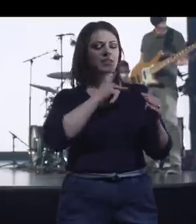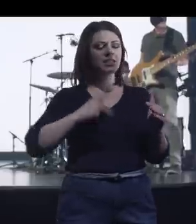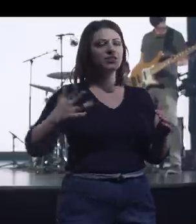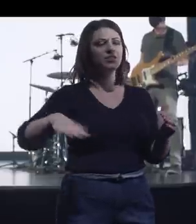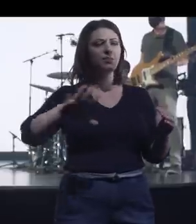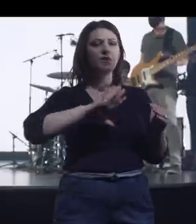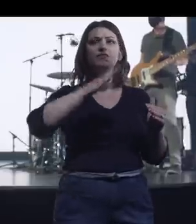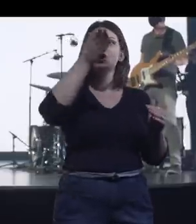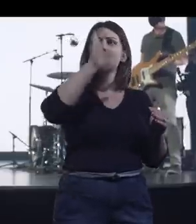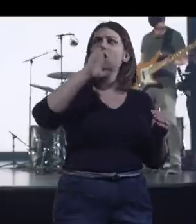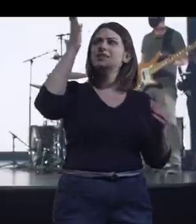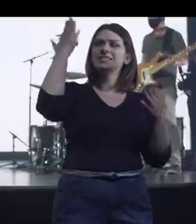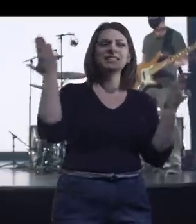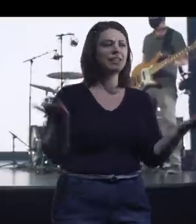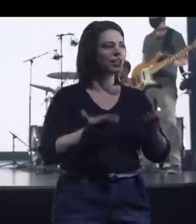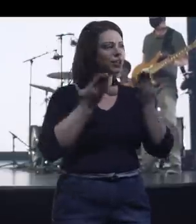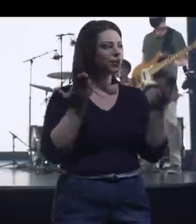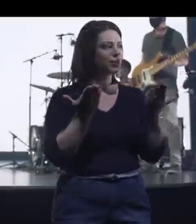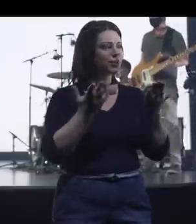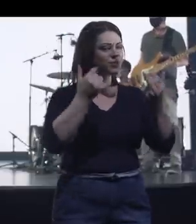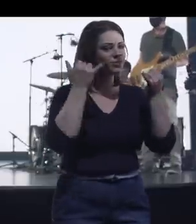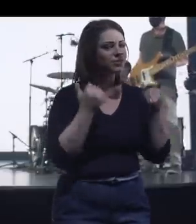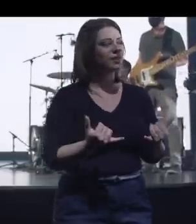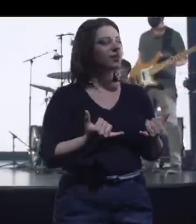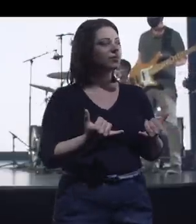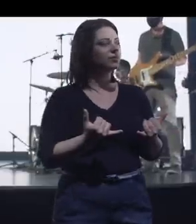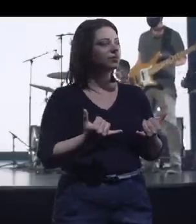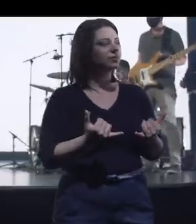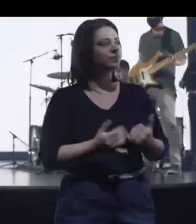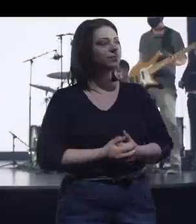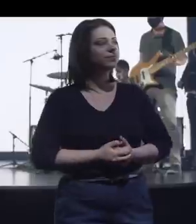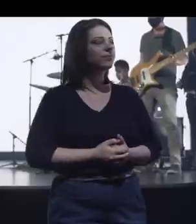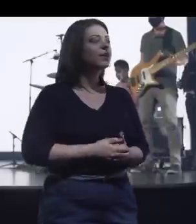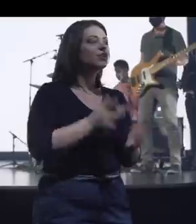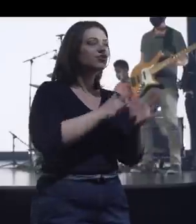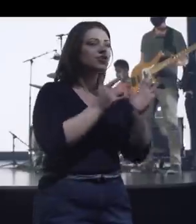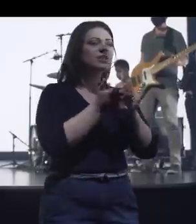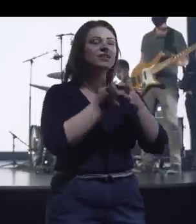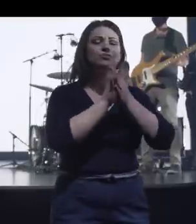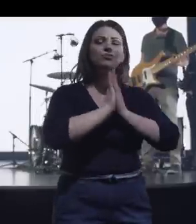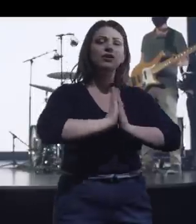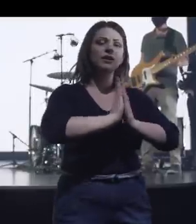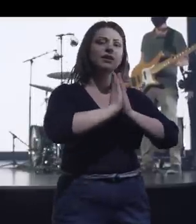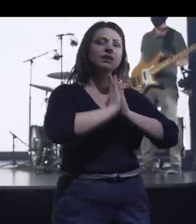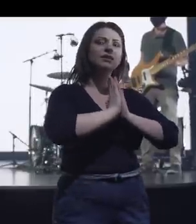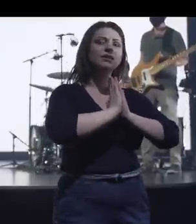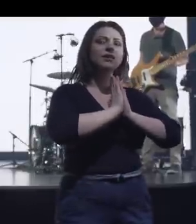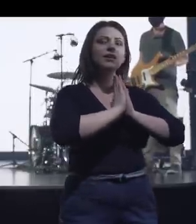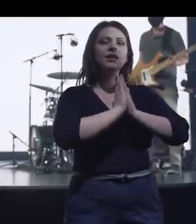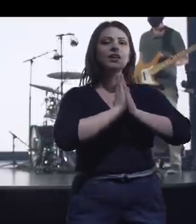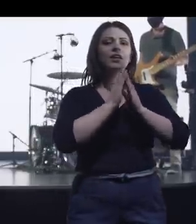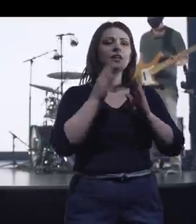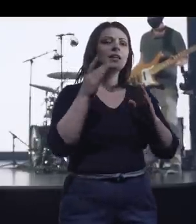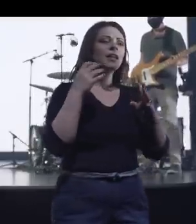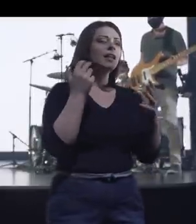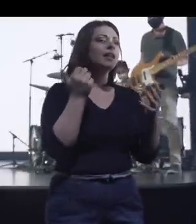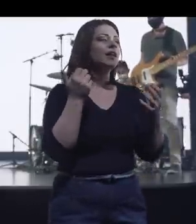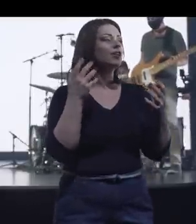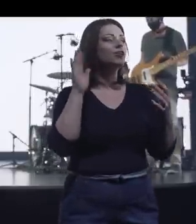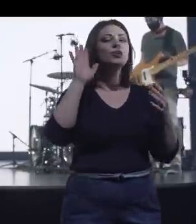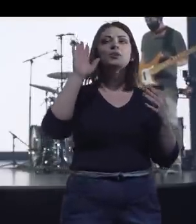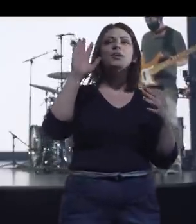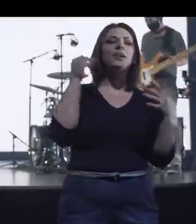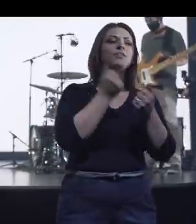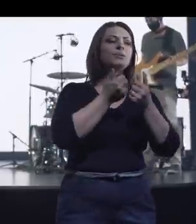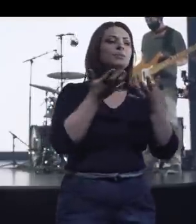here. The kingdom of God is now. Jesus prayed, God, may your will be done, your kingdom come